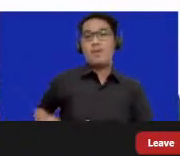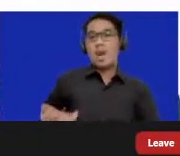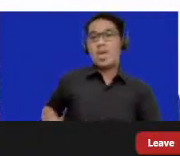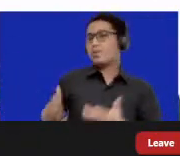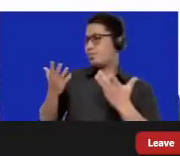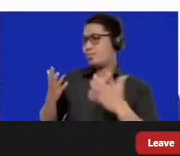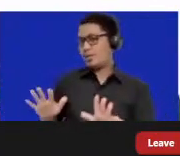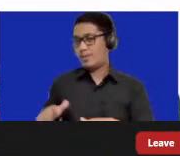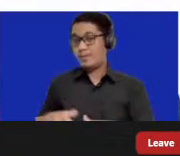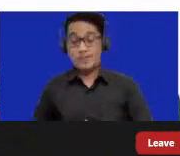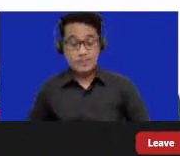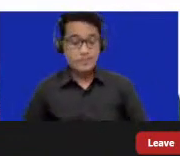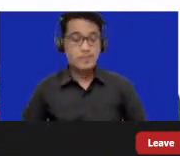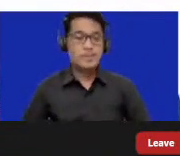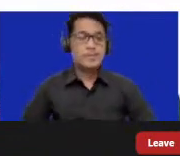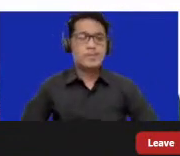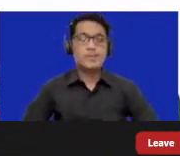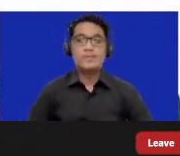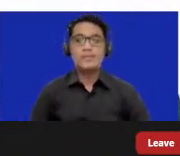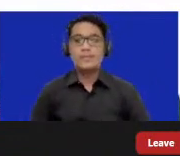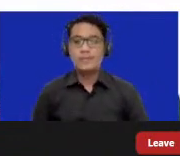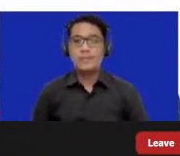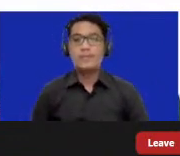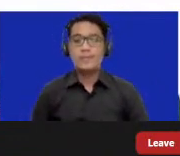We started the discussion today